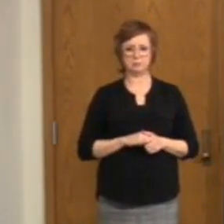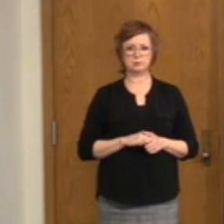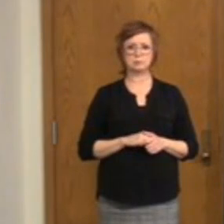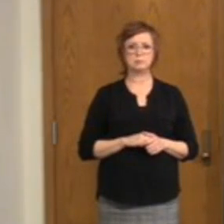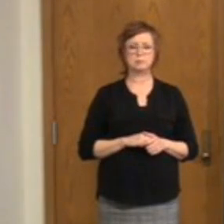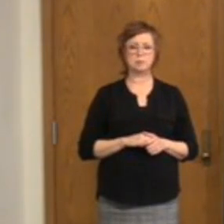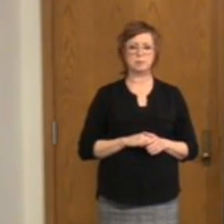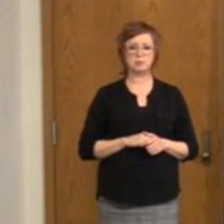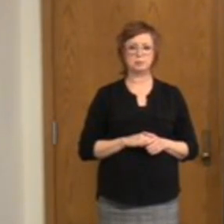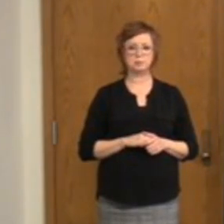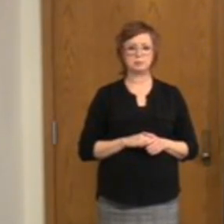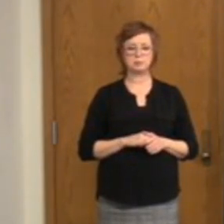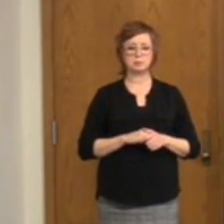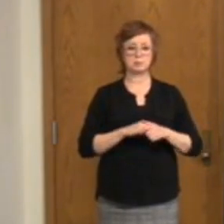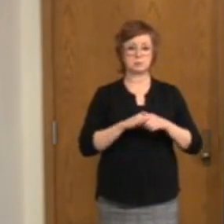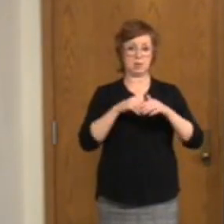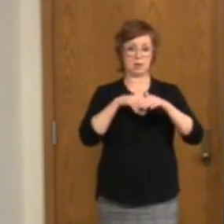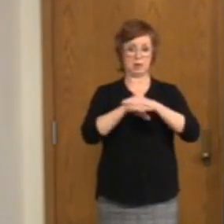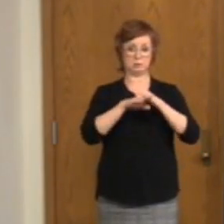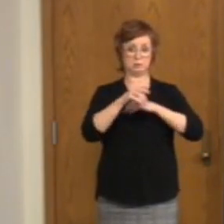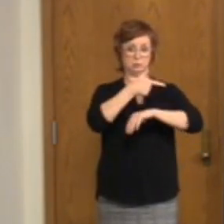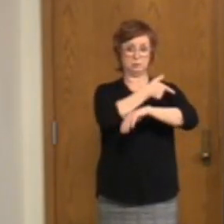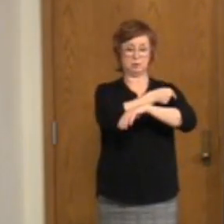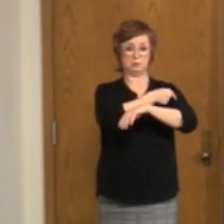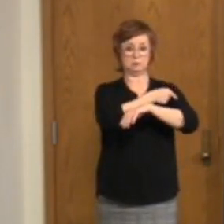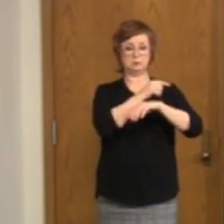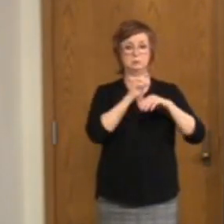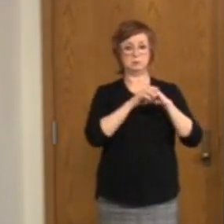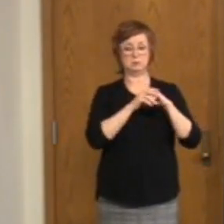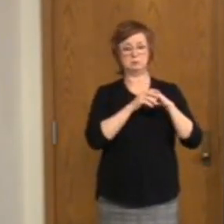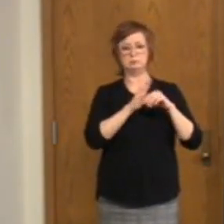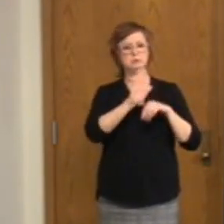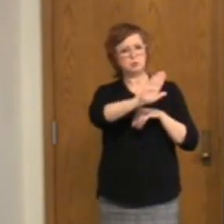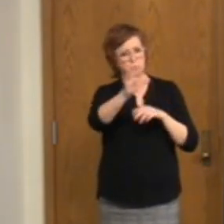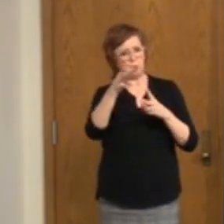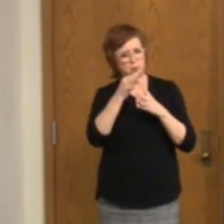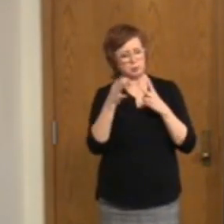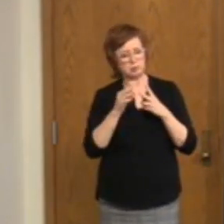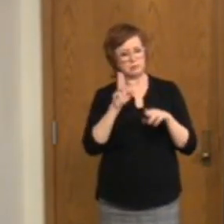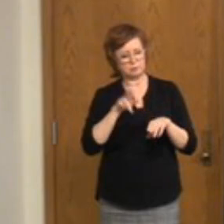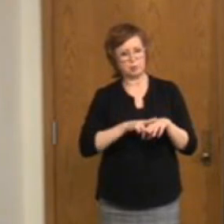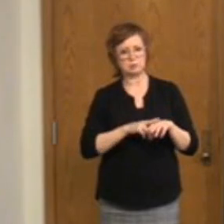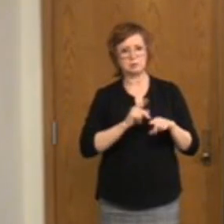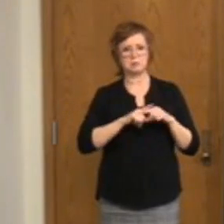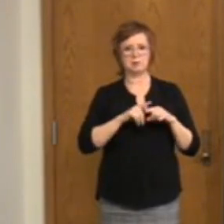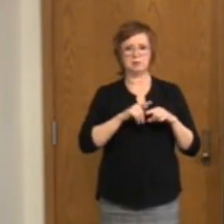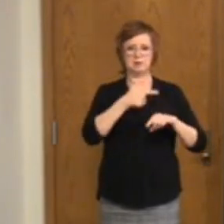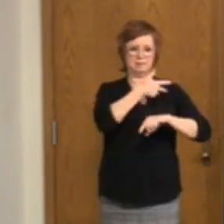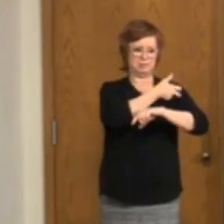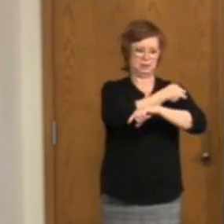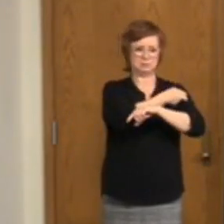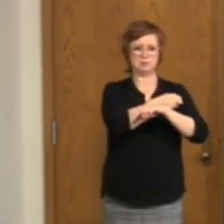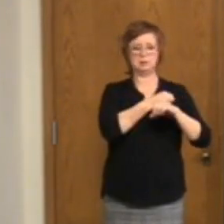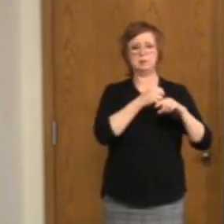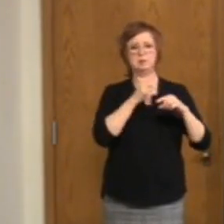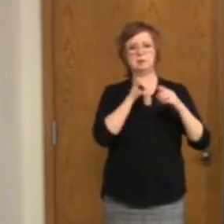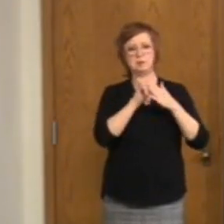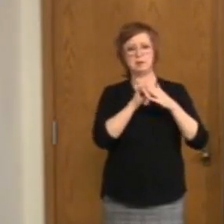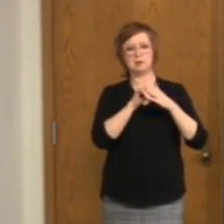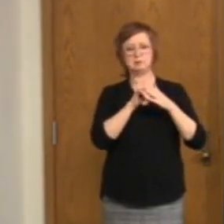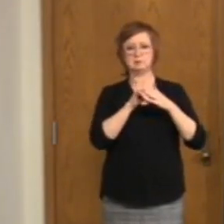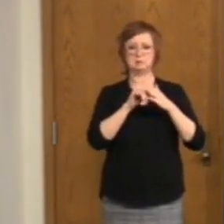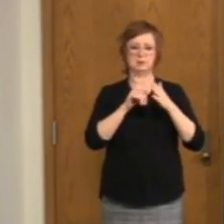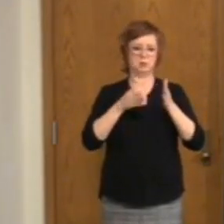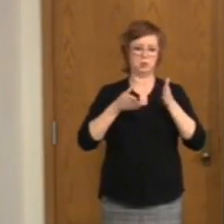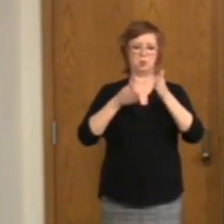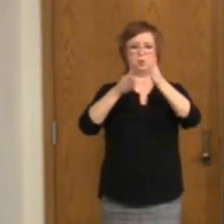receive the vaccine or not, but in general, this is our path to better days. This is our path to the days that we've been looking for what will be